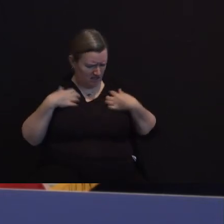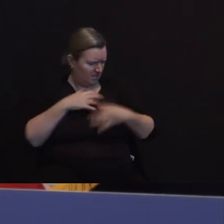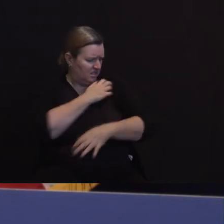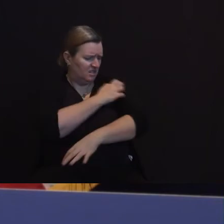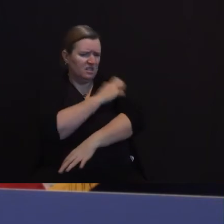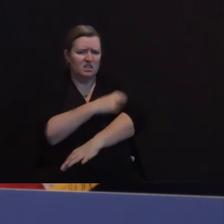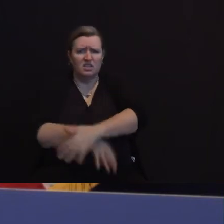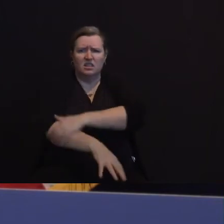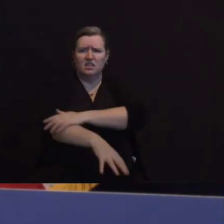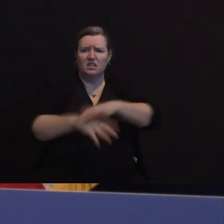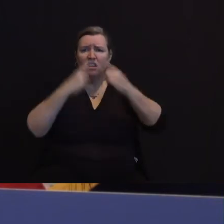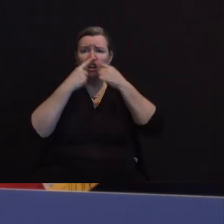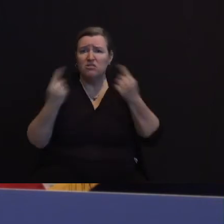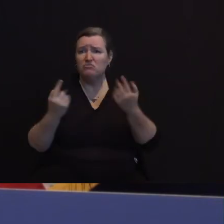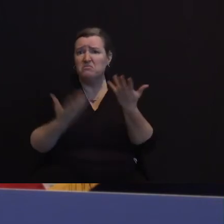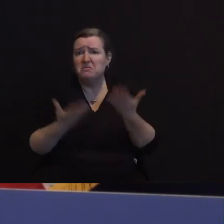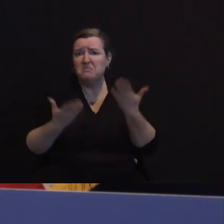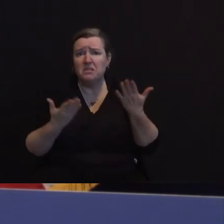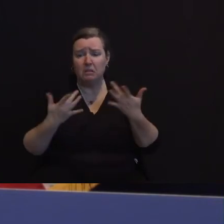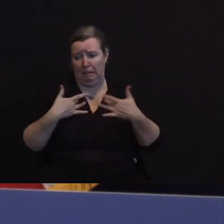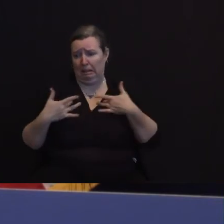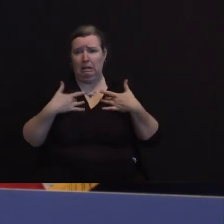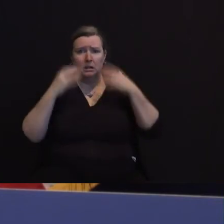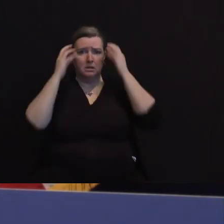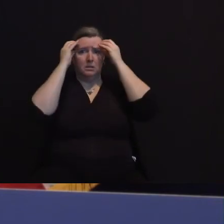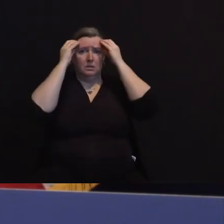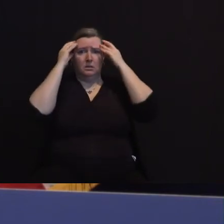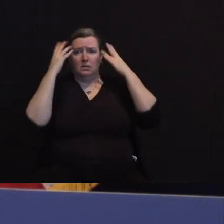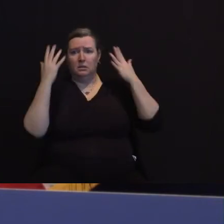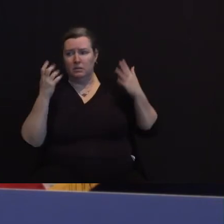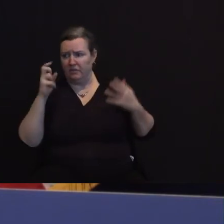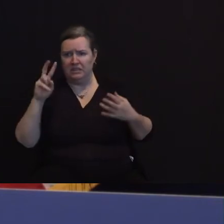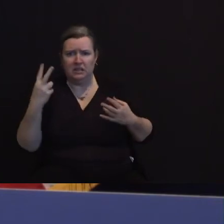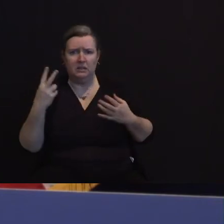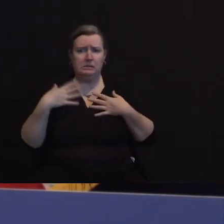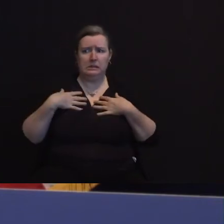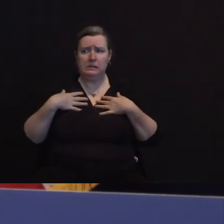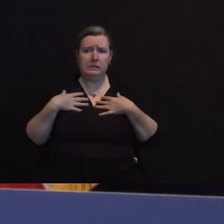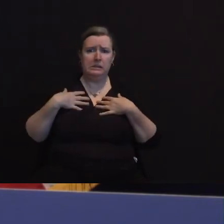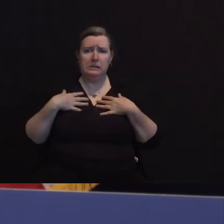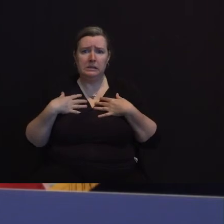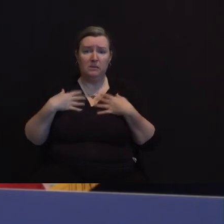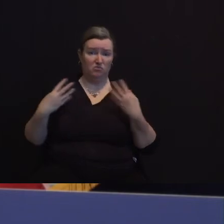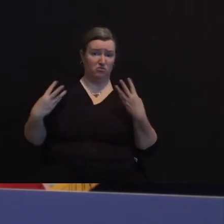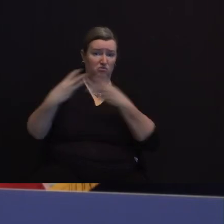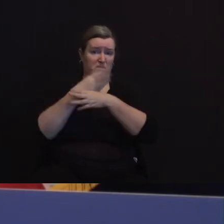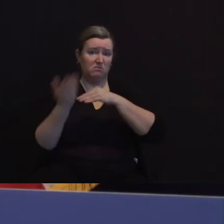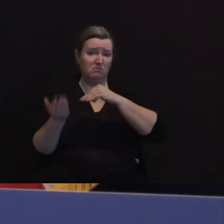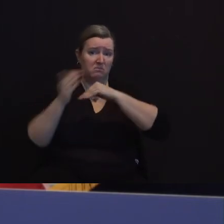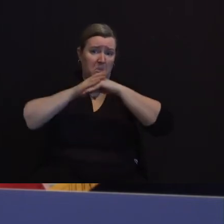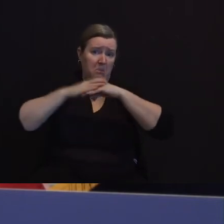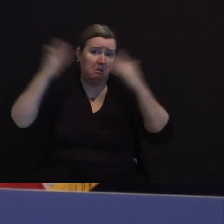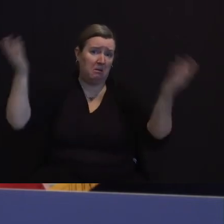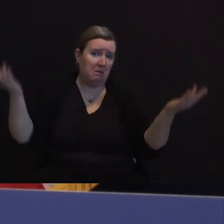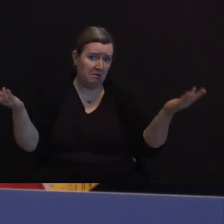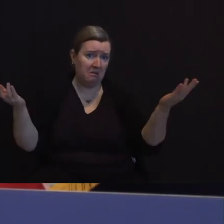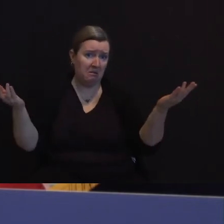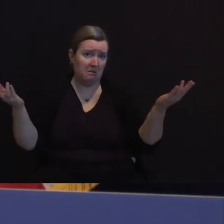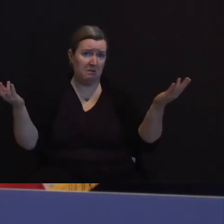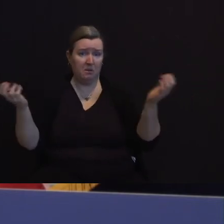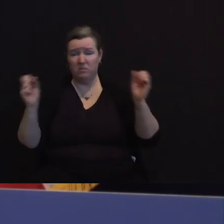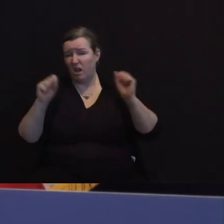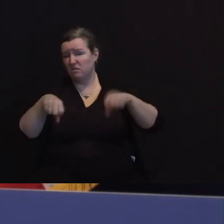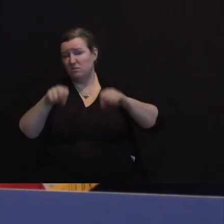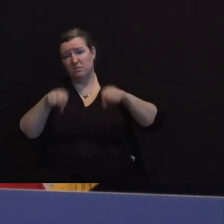concerned that, in fact, if they come back for the second dose, they're going to have an even bigger reaction. And the clinical trials show that you could have a bigger reaction with the